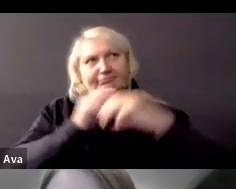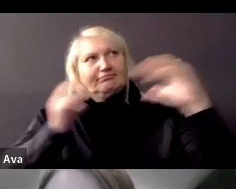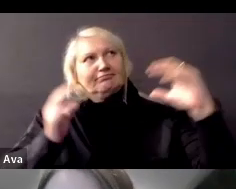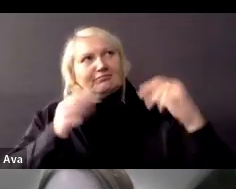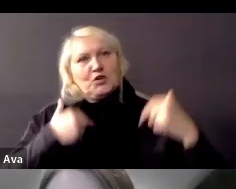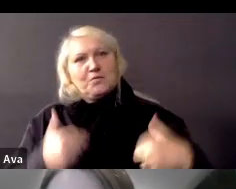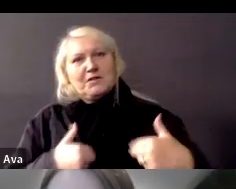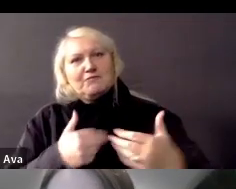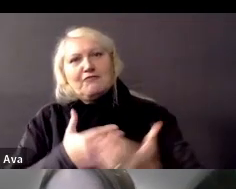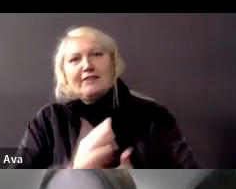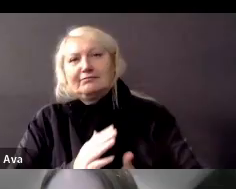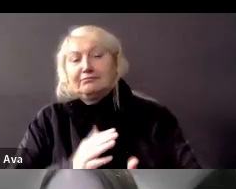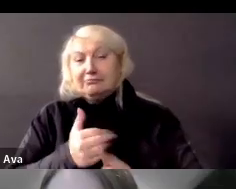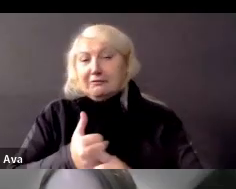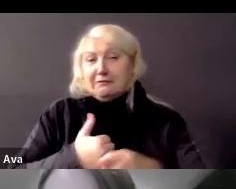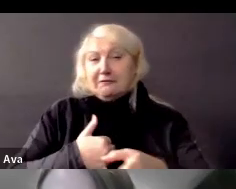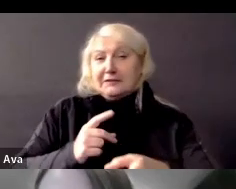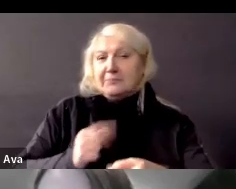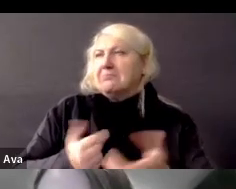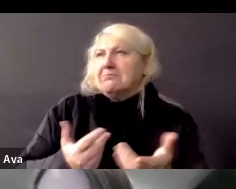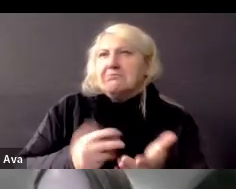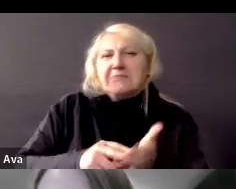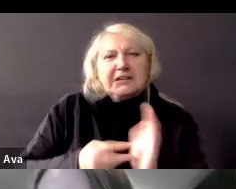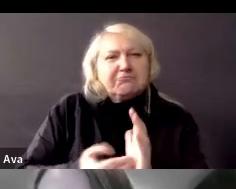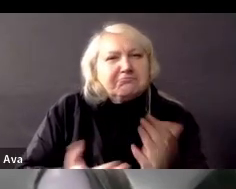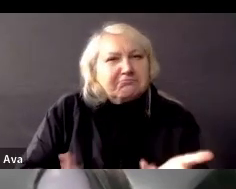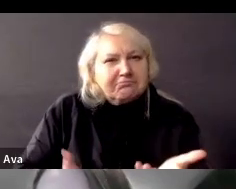with a disability? To me,